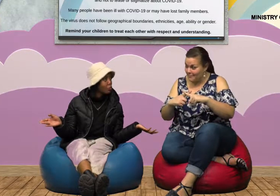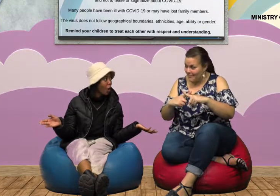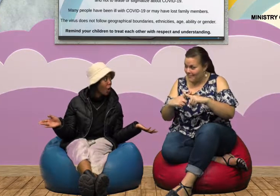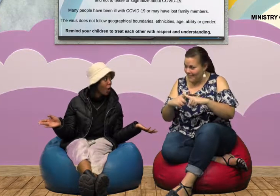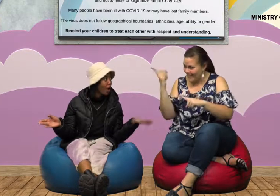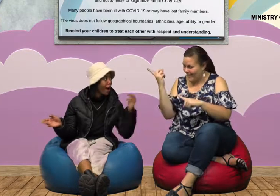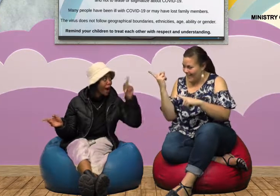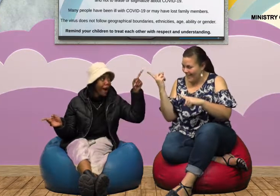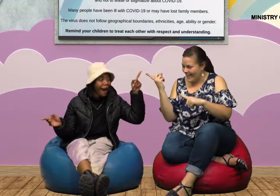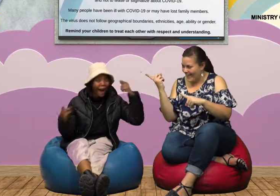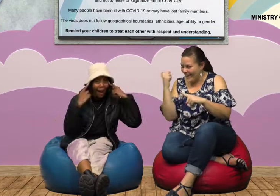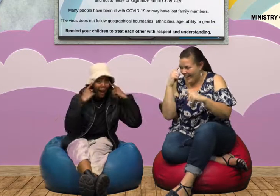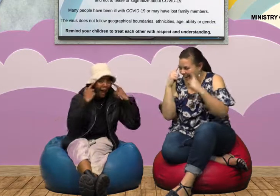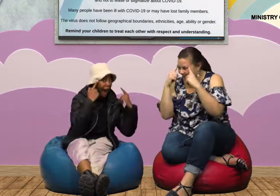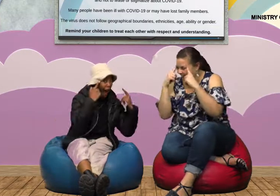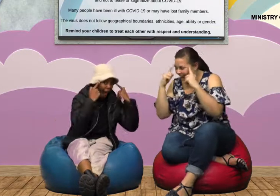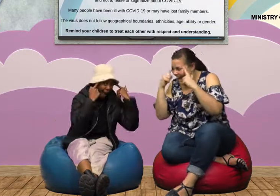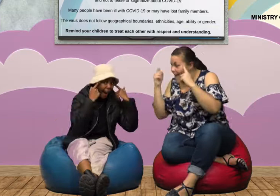Wrong.